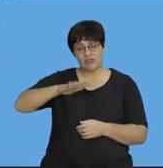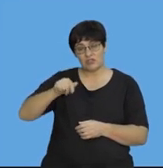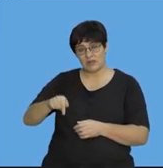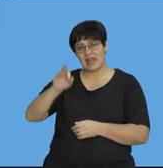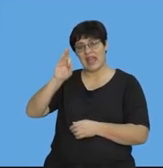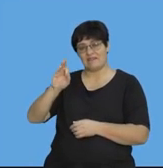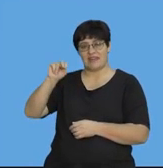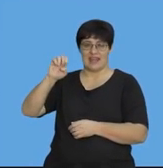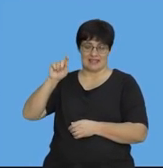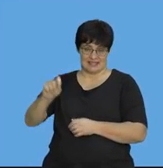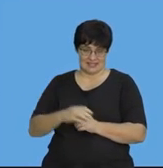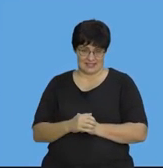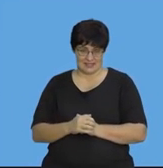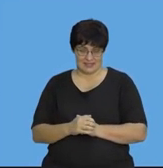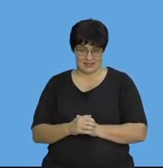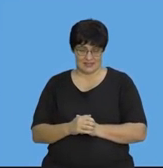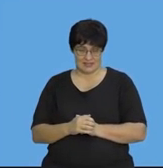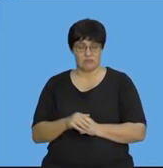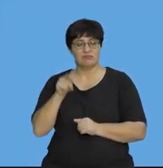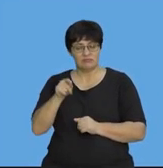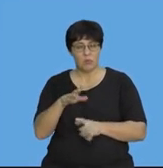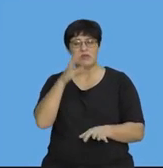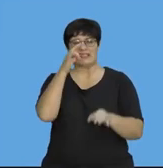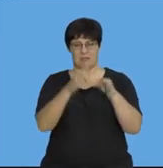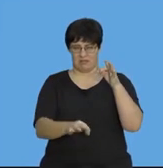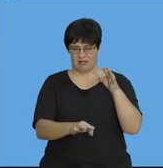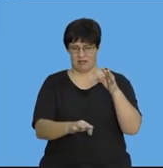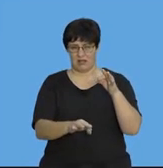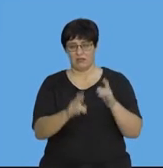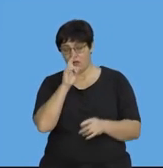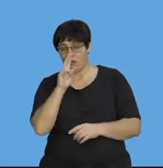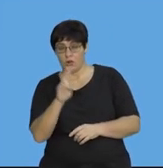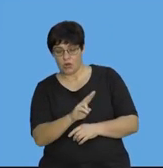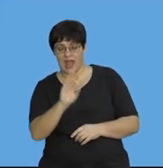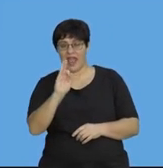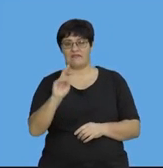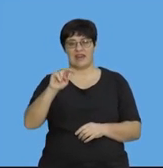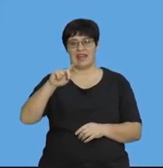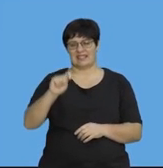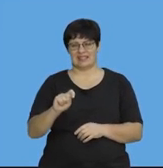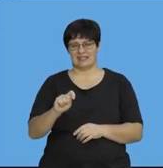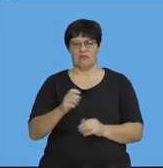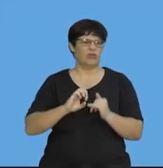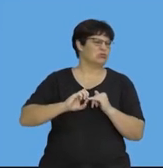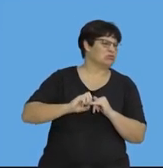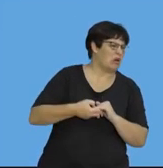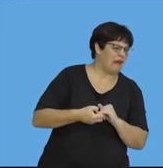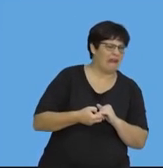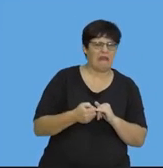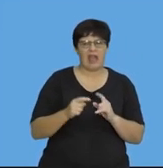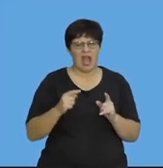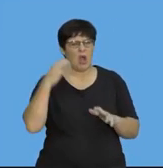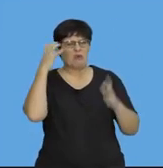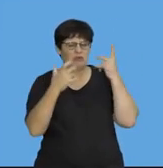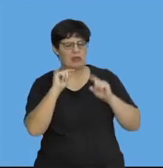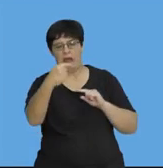net. We're going to simplify these to only looking at F net. We're not going to try and